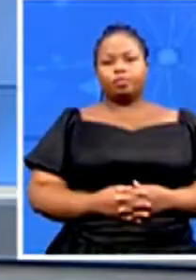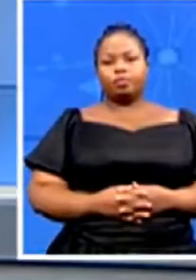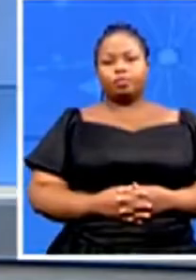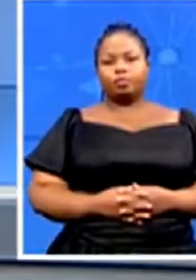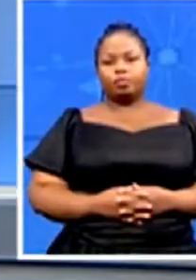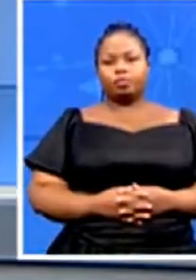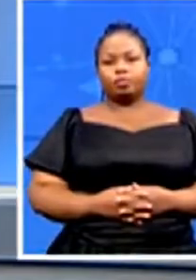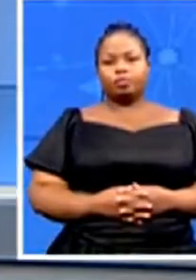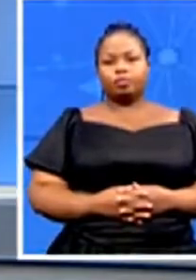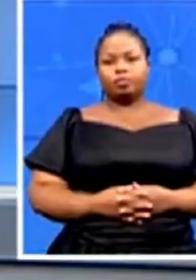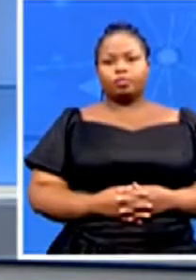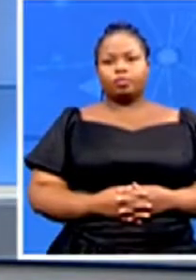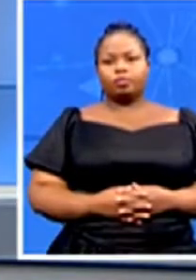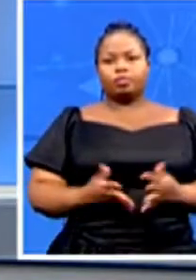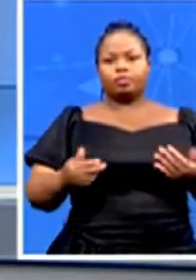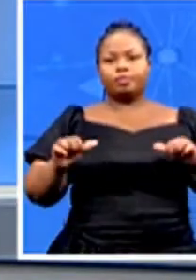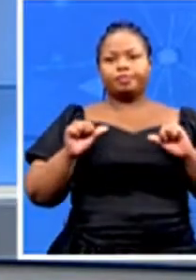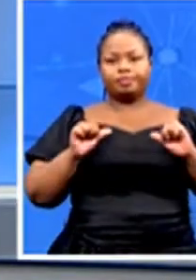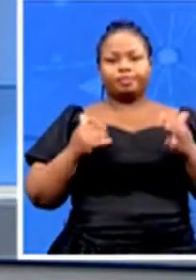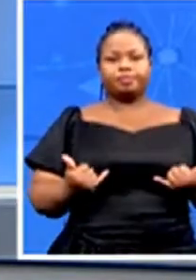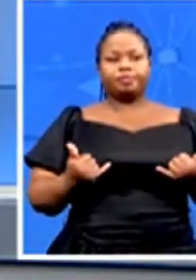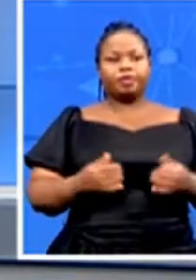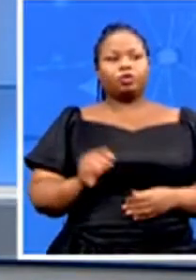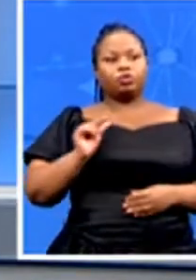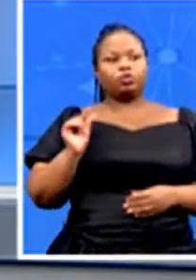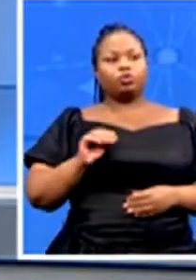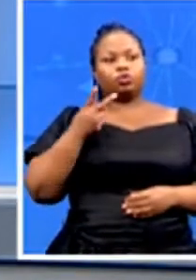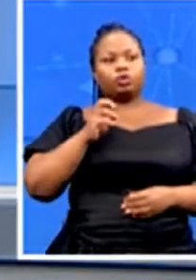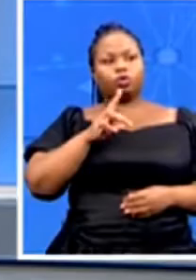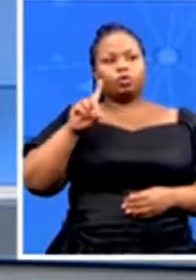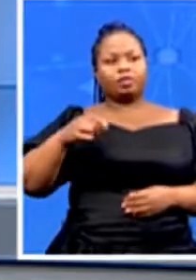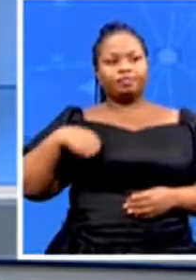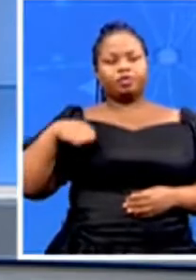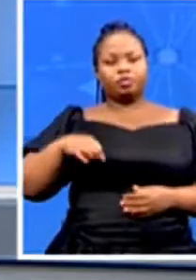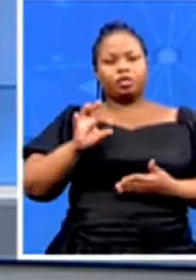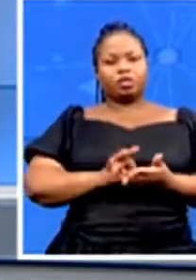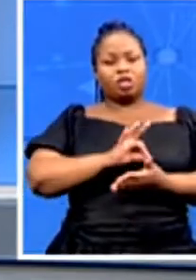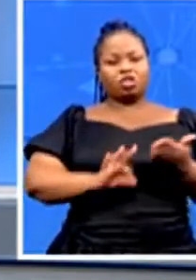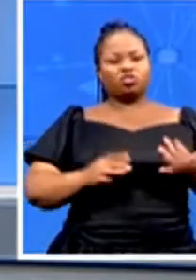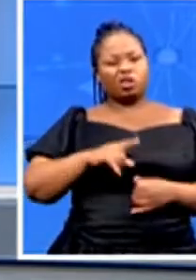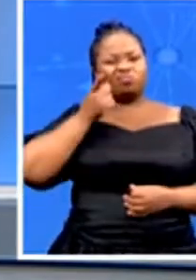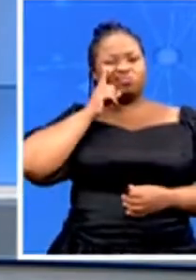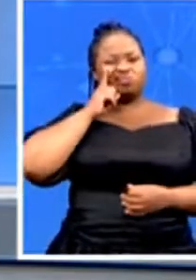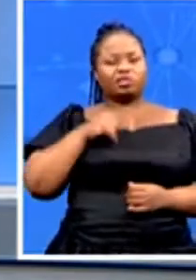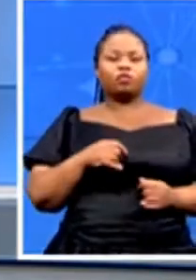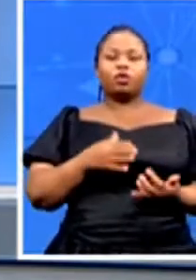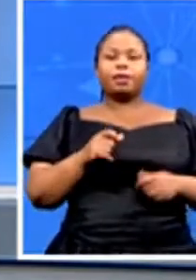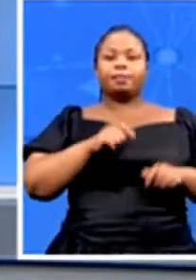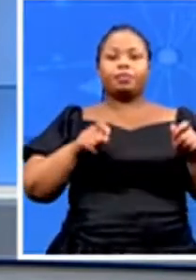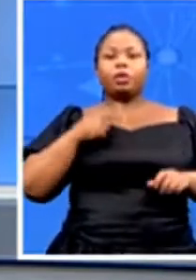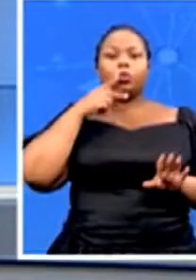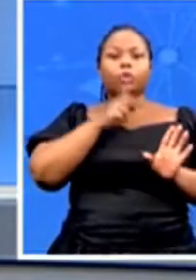Welcome back. As we build up to the 2021 municipal elections, we are exploring the issue of citizen participation in local government issues.